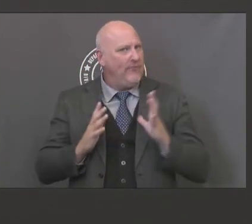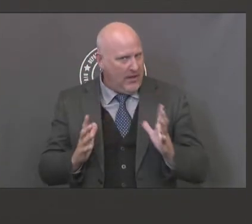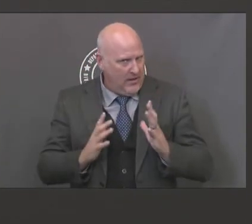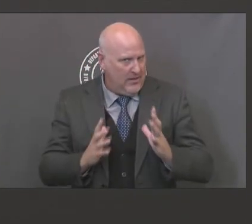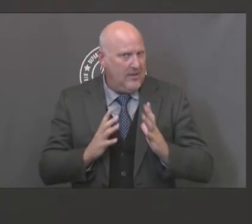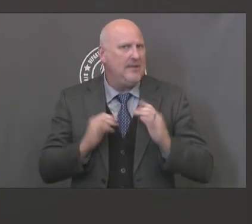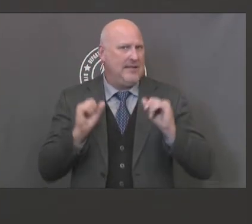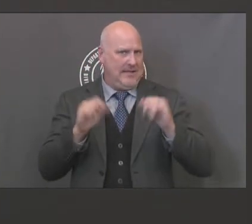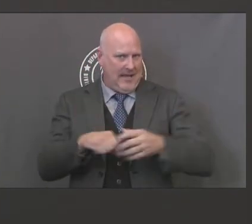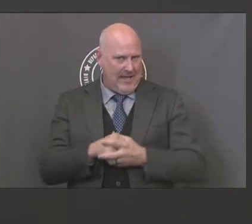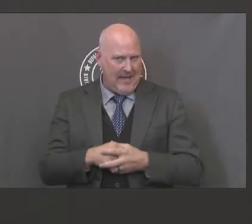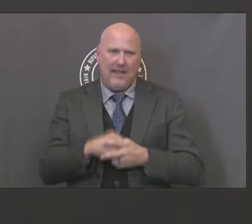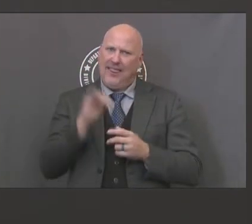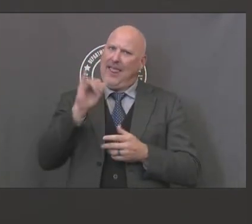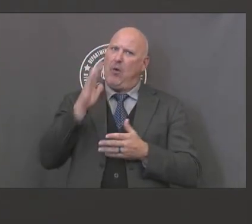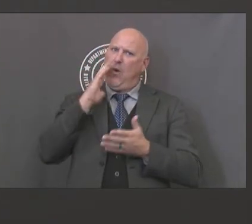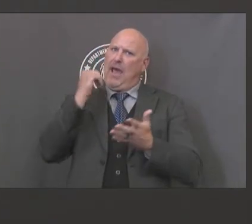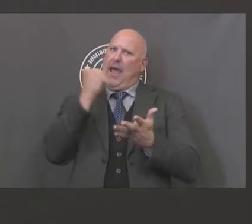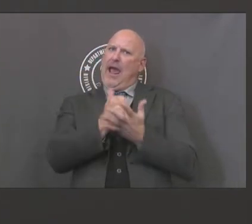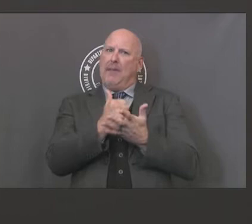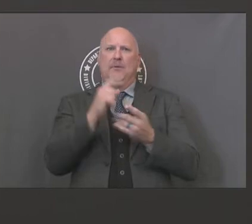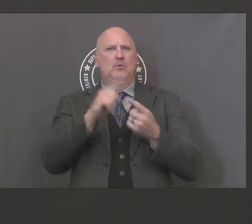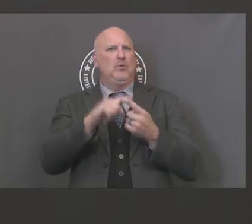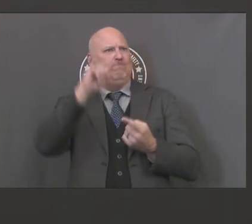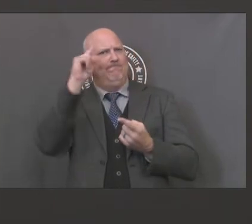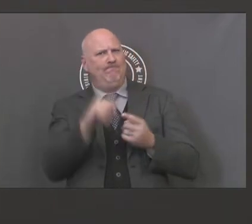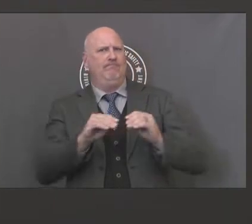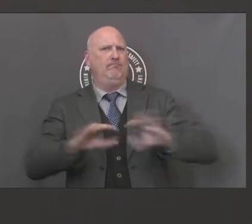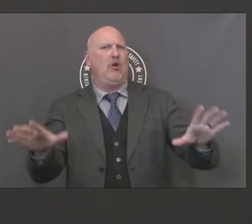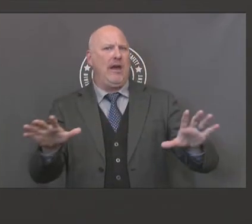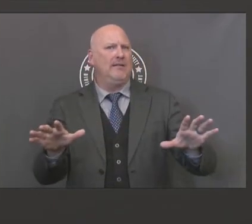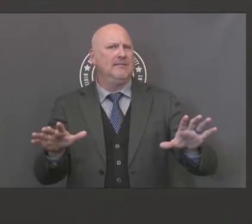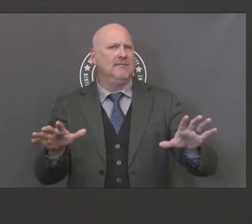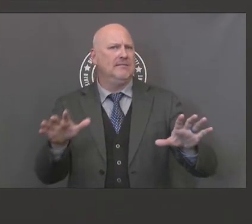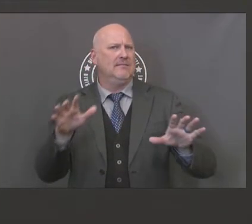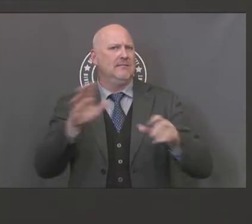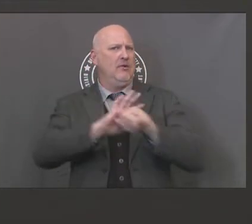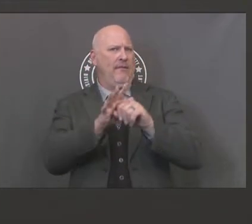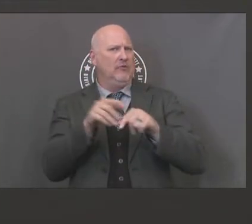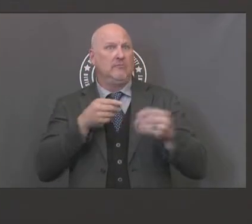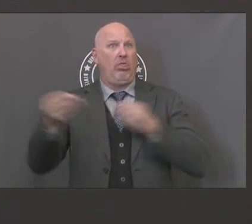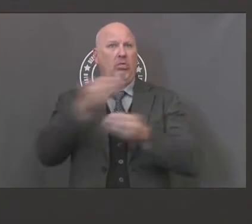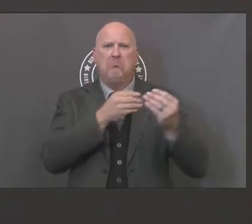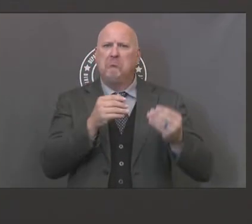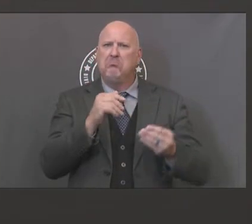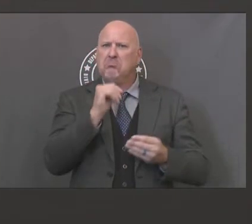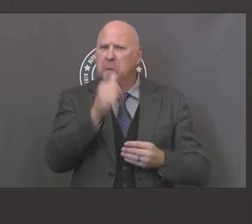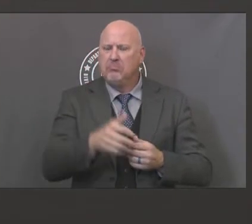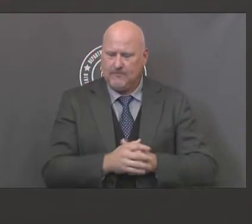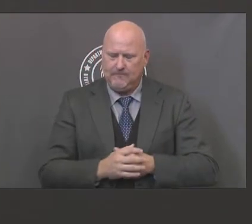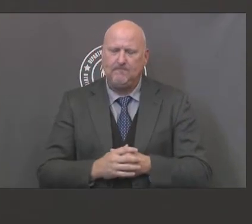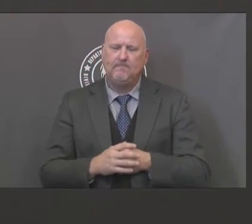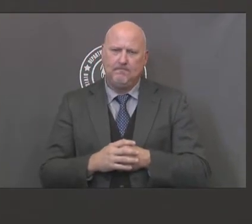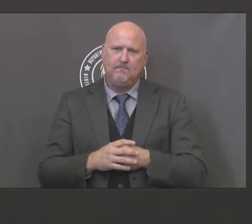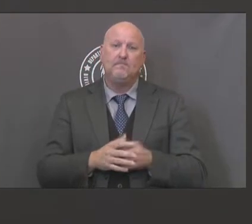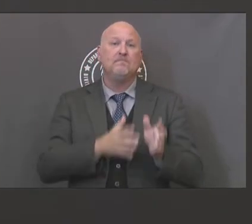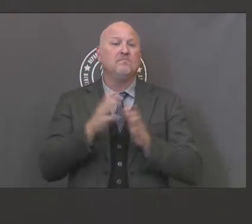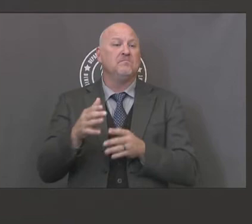COVID-19 virus. So if you have a Halloween mask, wear a mask underneath it, a real mask that will help you with that